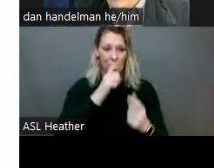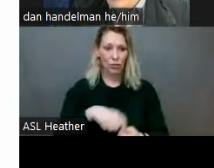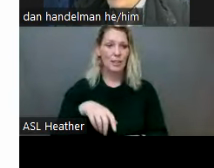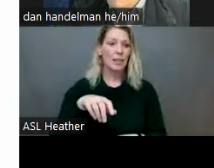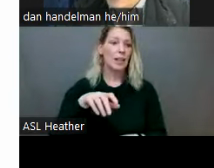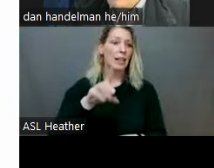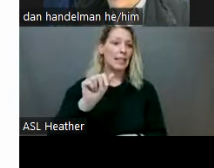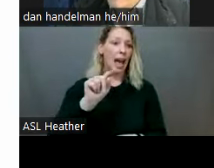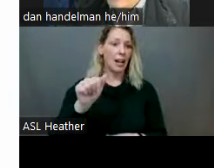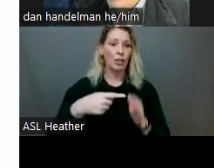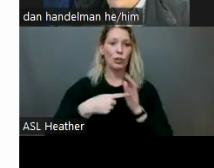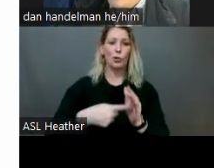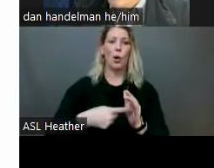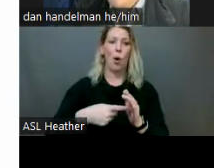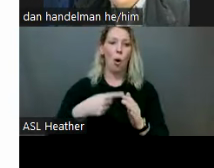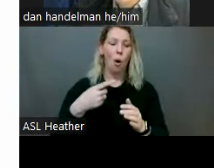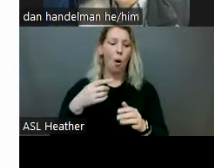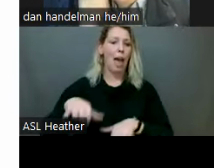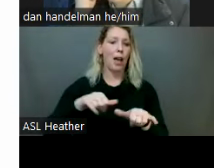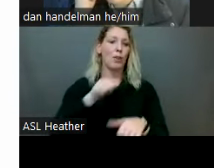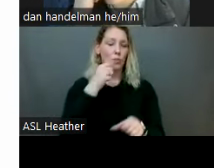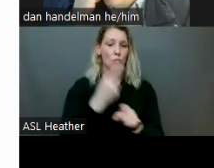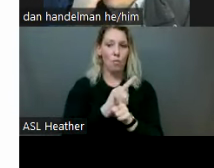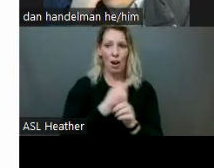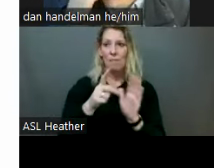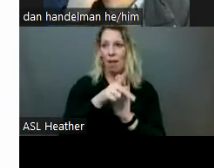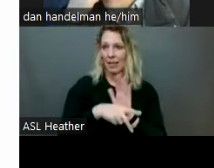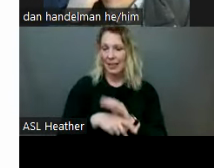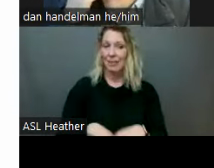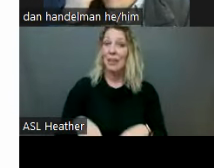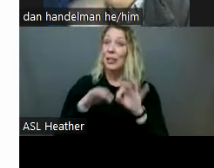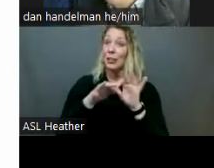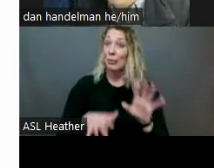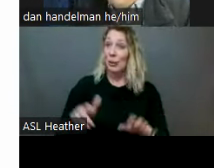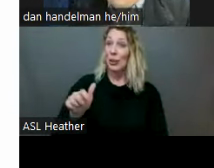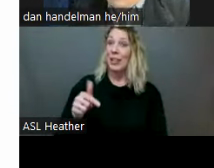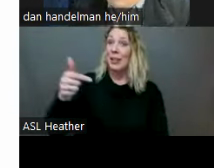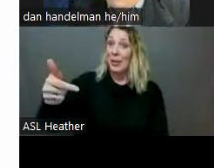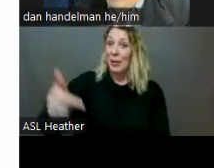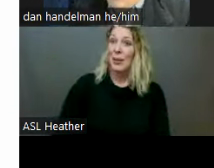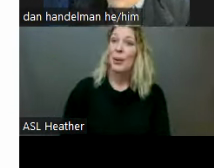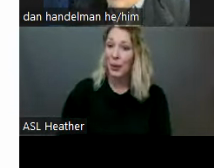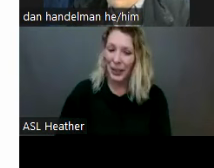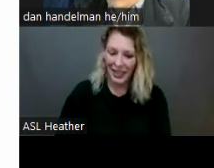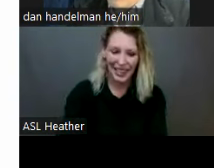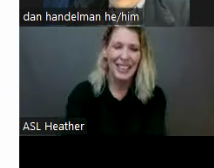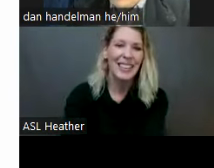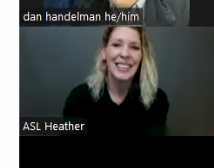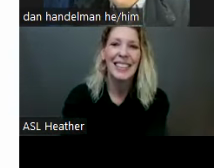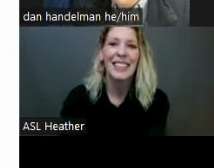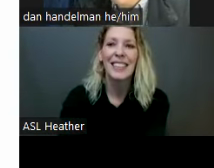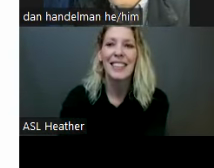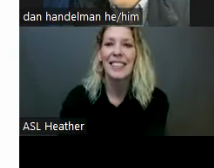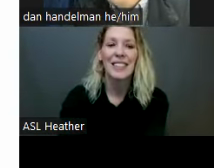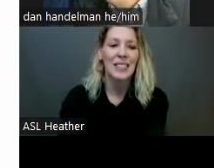22, where data show a pattern of inappropriate policies. So with the exception of the one about the affiliation with white supremacist groups, all of these